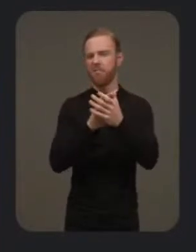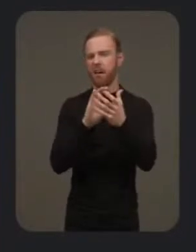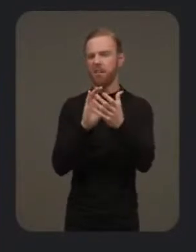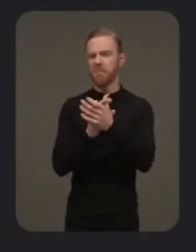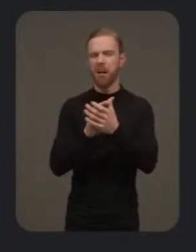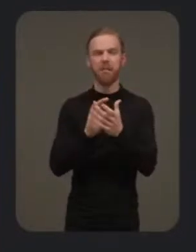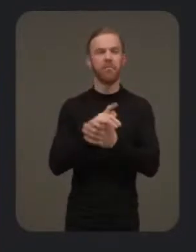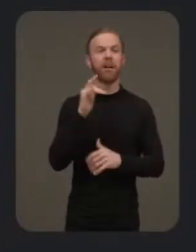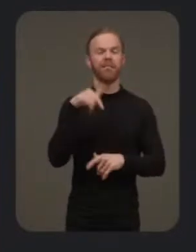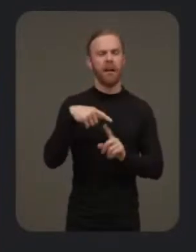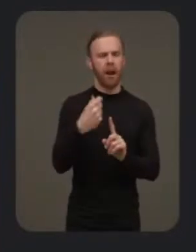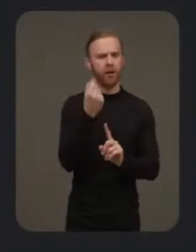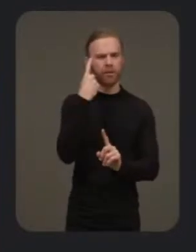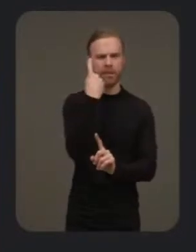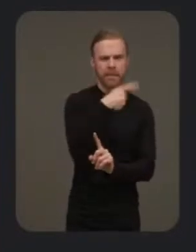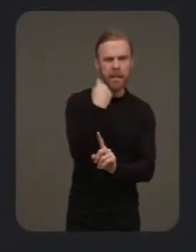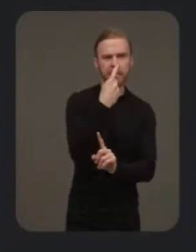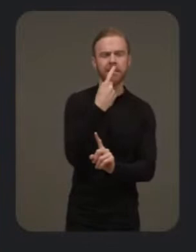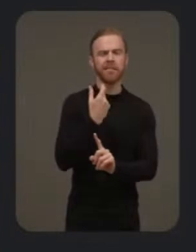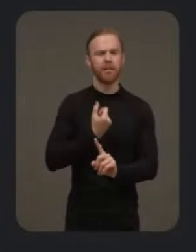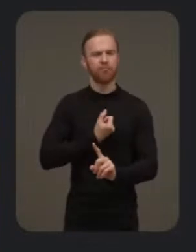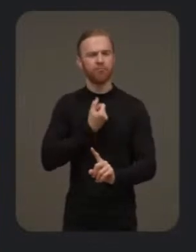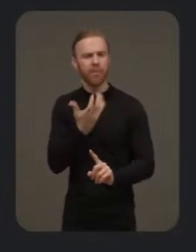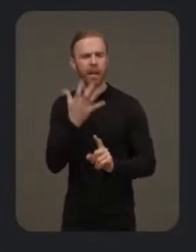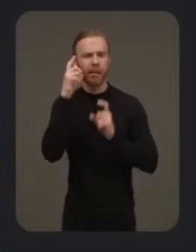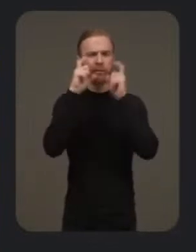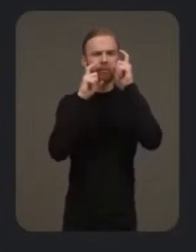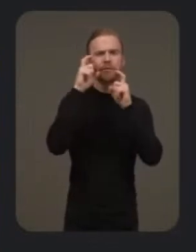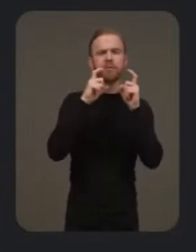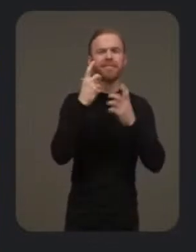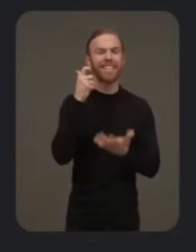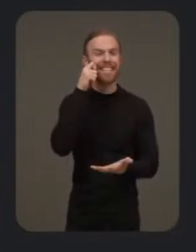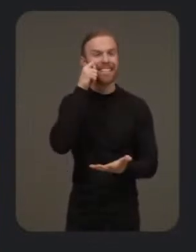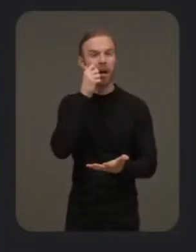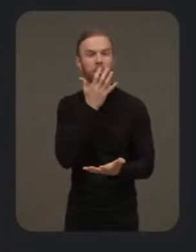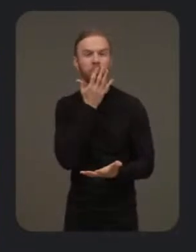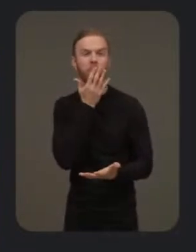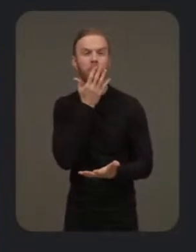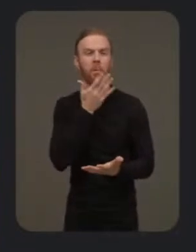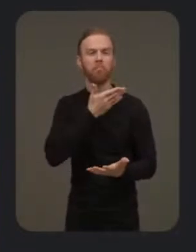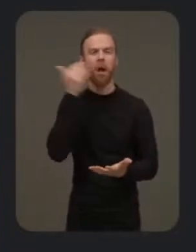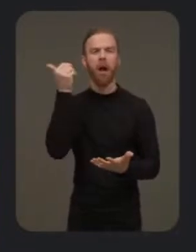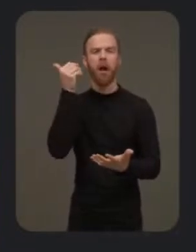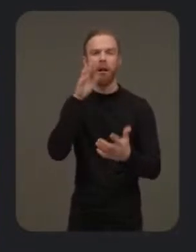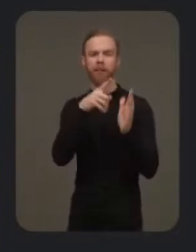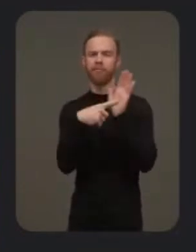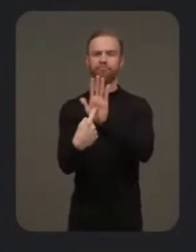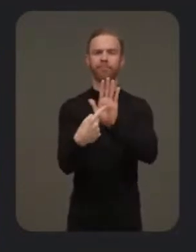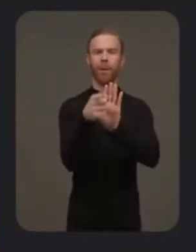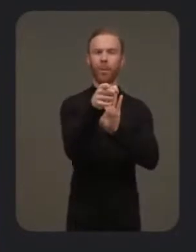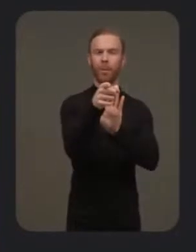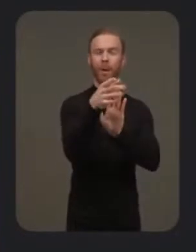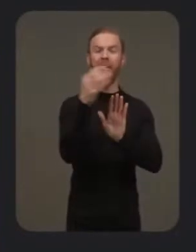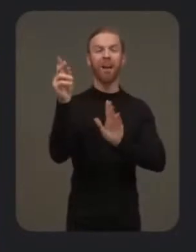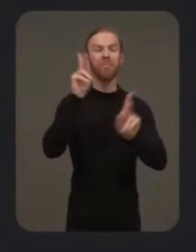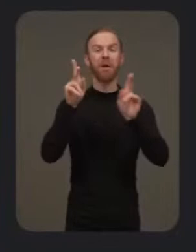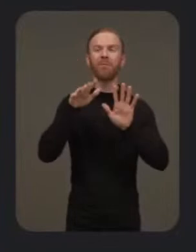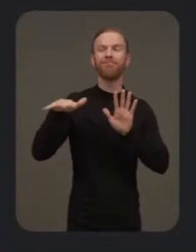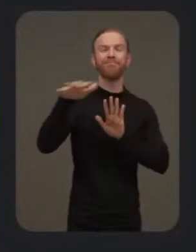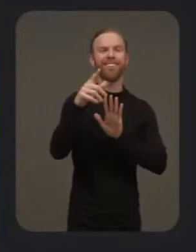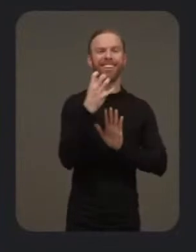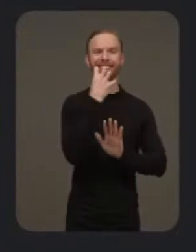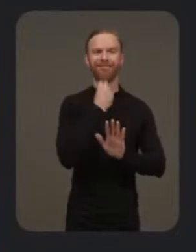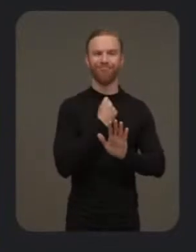It understands faces, expressions, and skin tones to better depict you and the people you care about, so